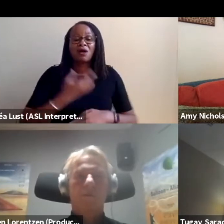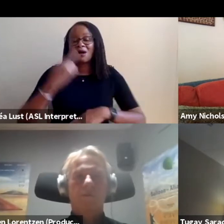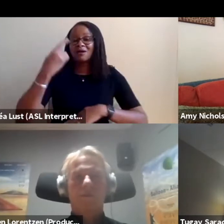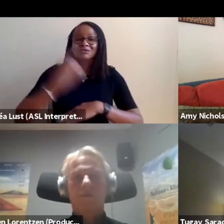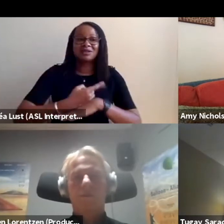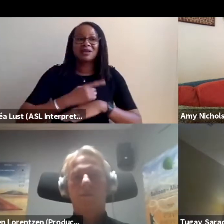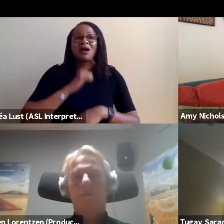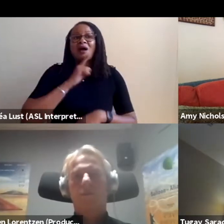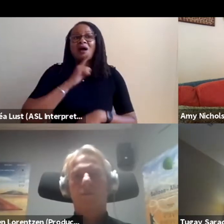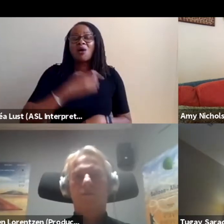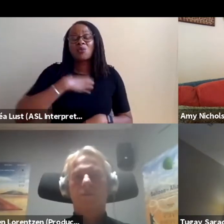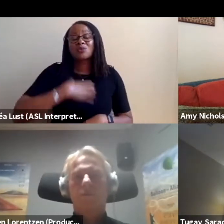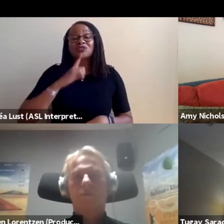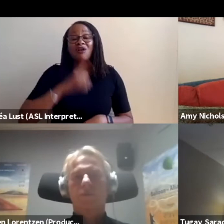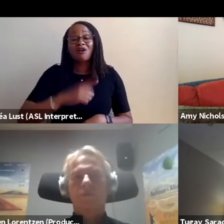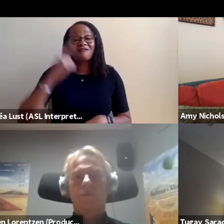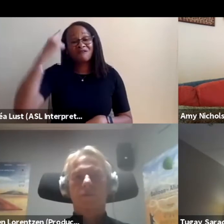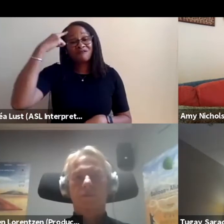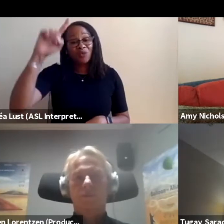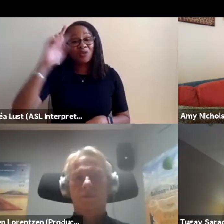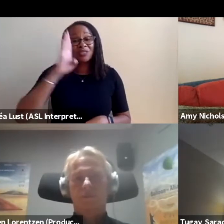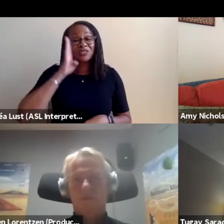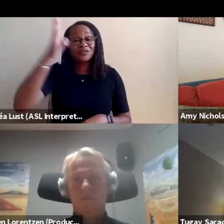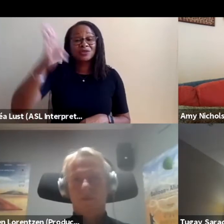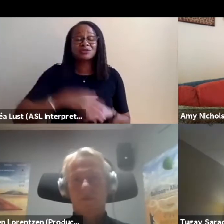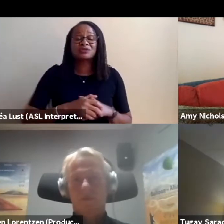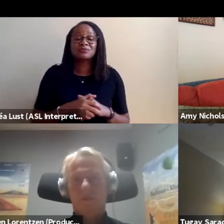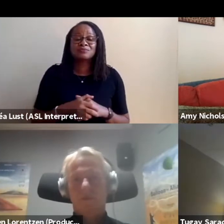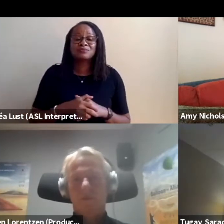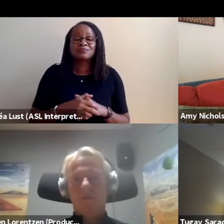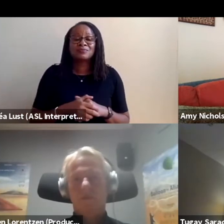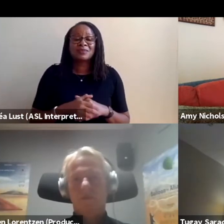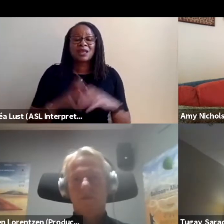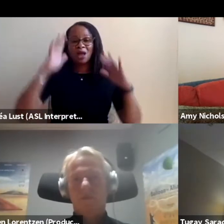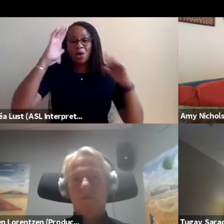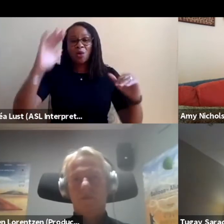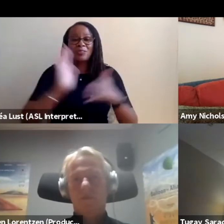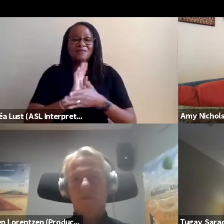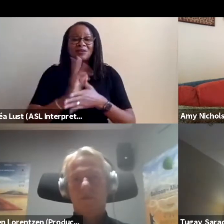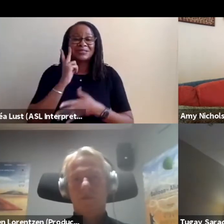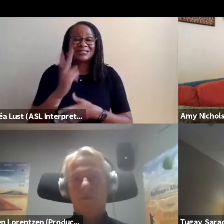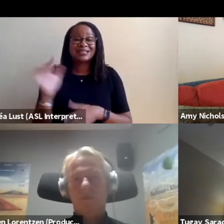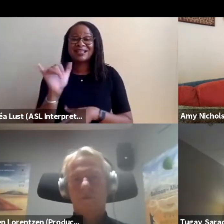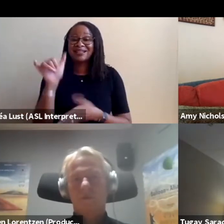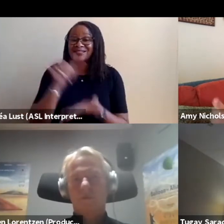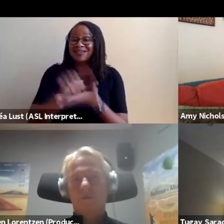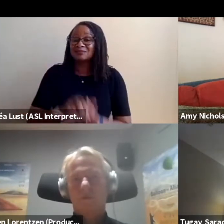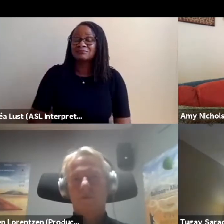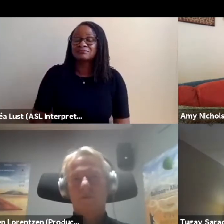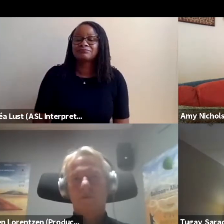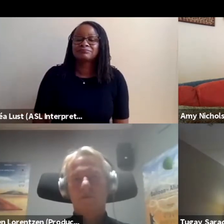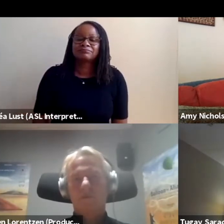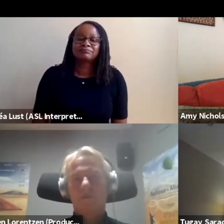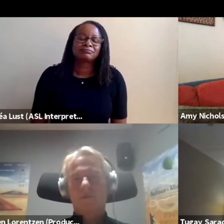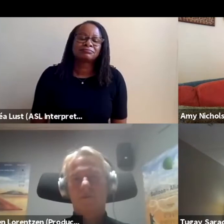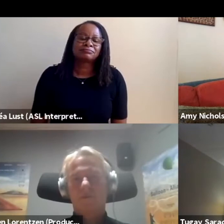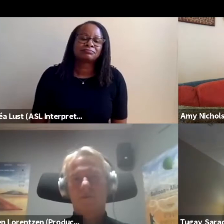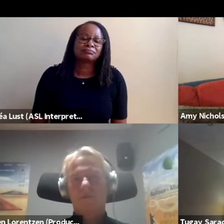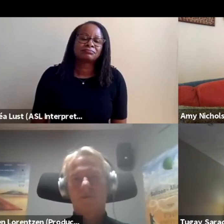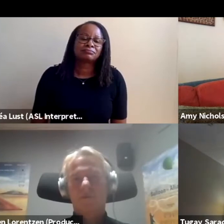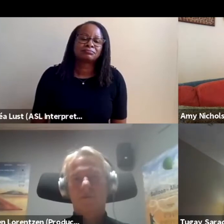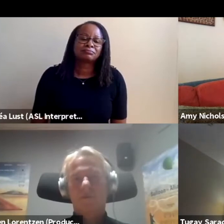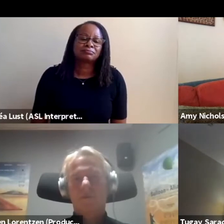future. And I hope the film was seen like that. Yeah, I mean, well, as